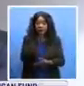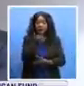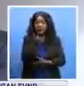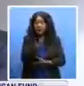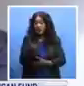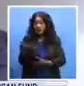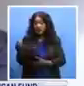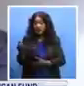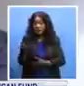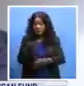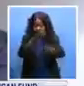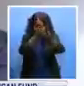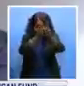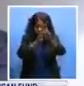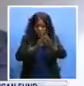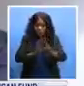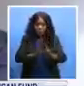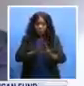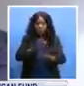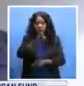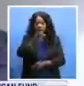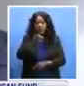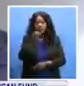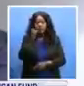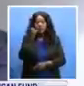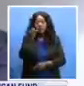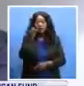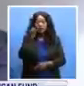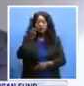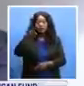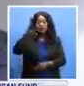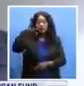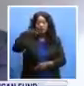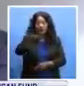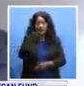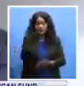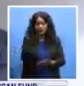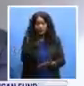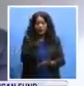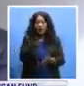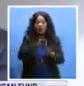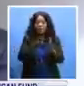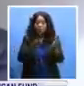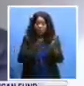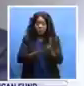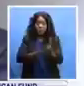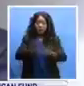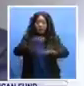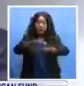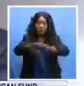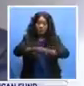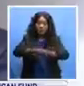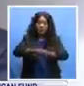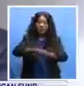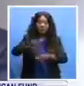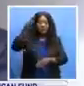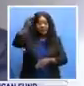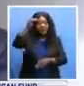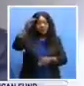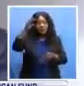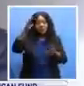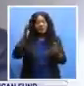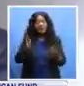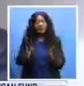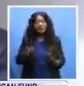the Honorable Joseph Marange presented this report to the British ministers yesterday